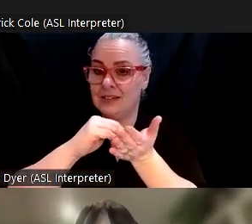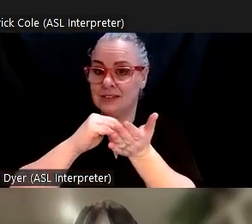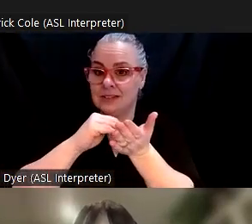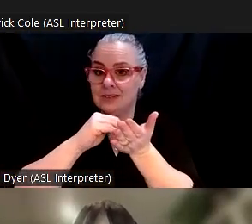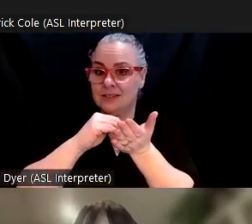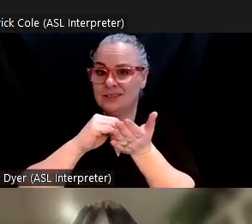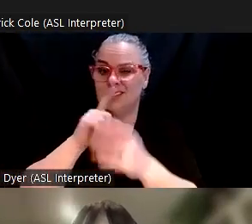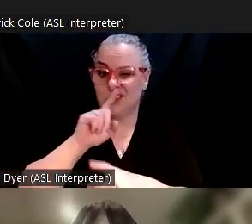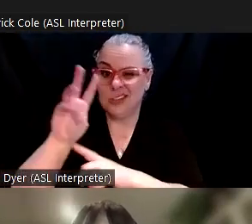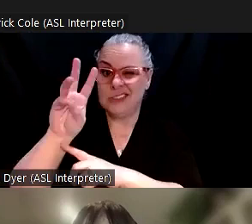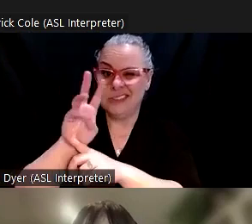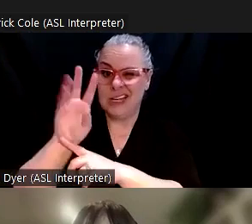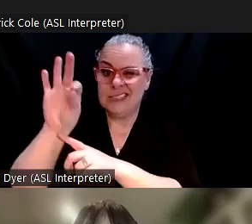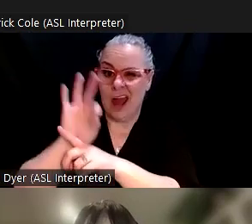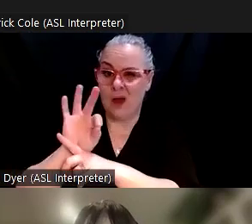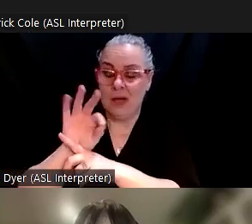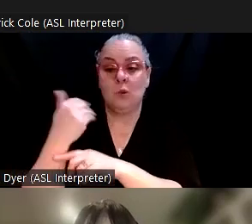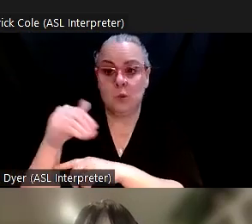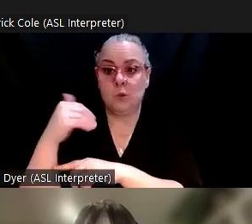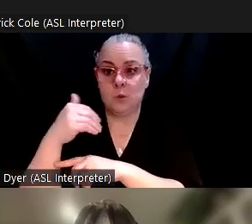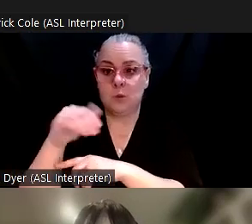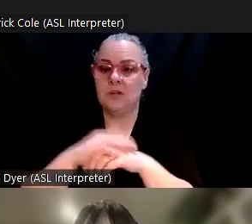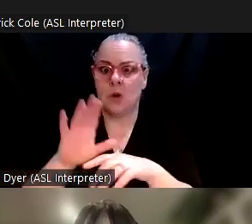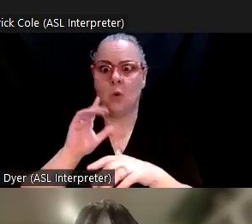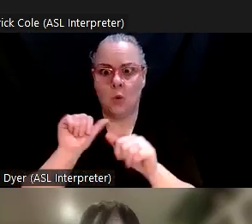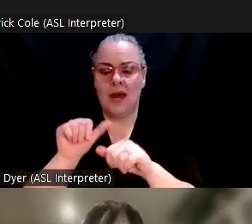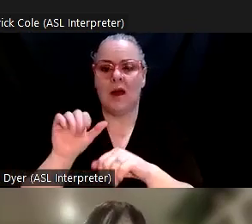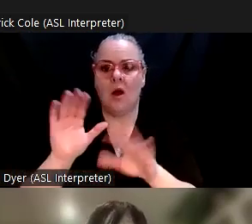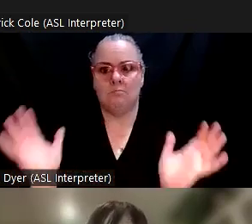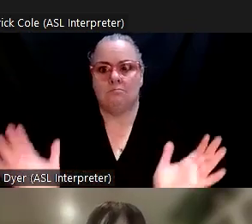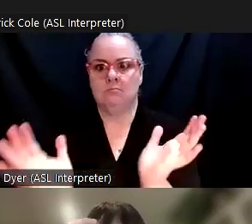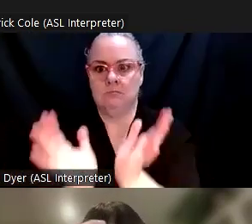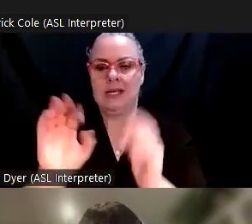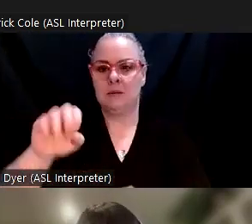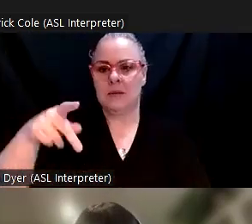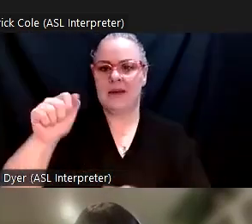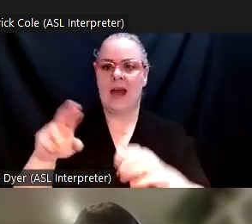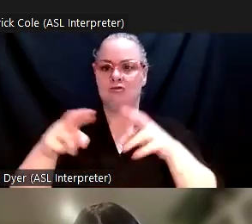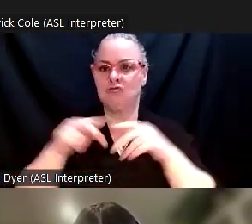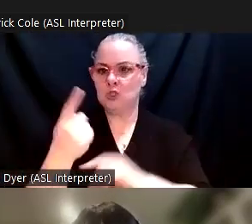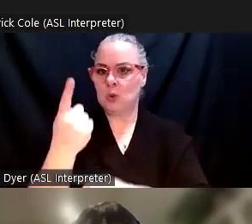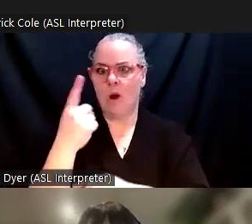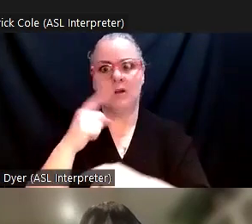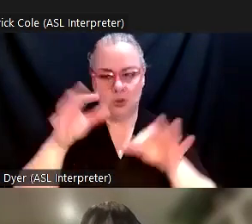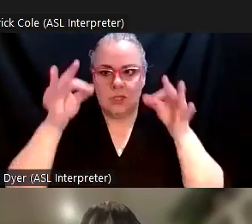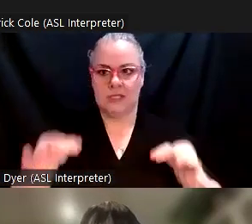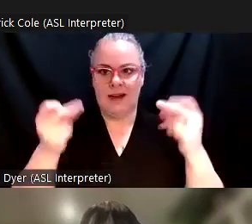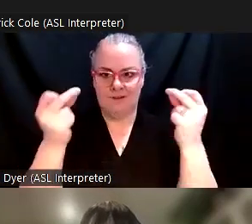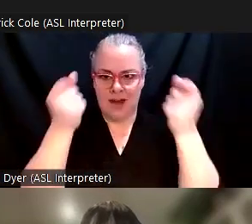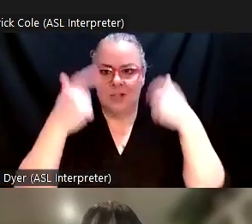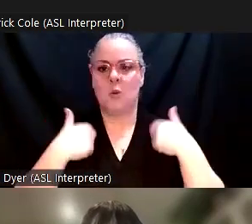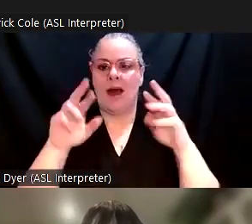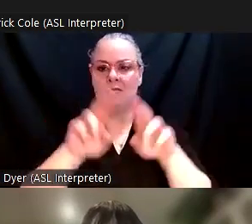do, 6 or 9 months. So we are pushing EPA Region 1 to make this decision quickly, so we can have those resources in